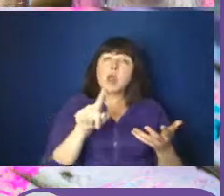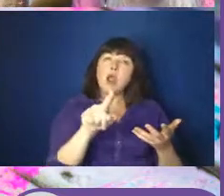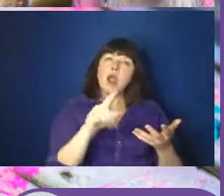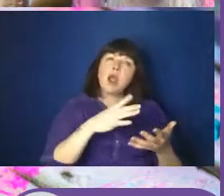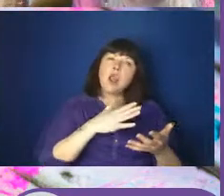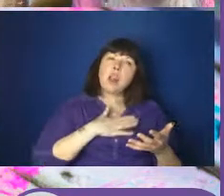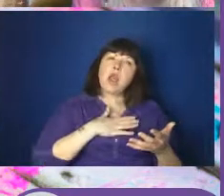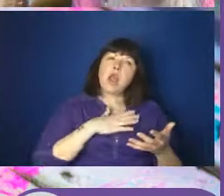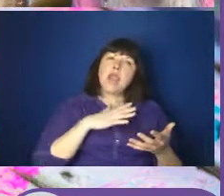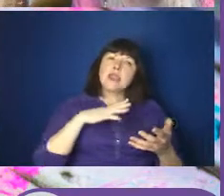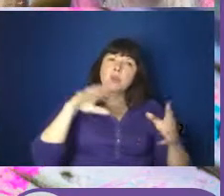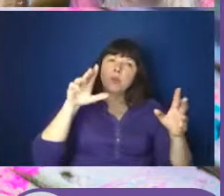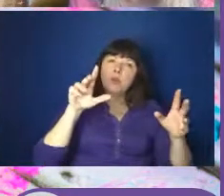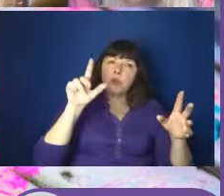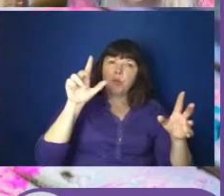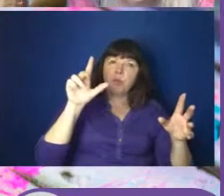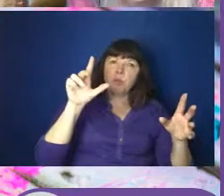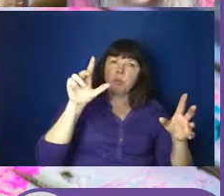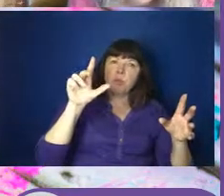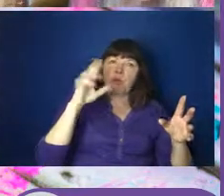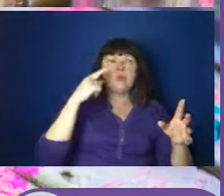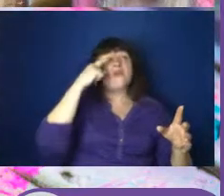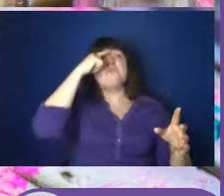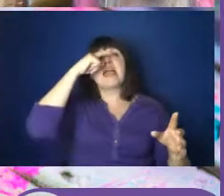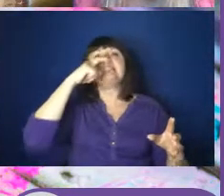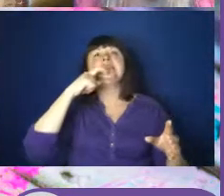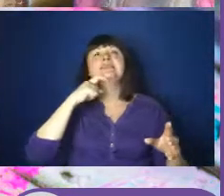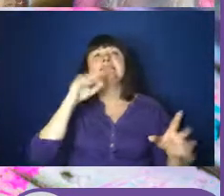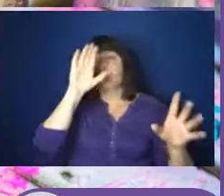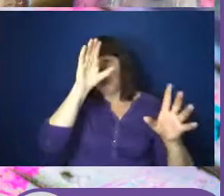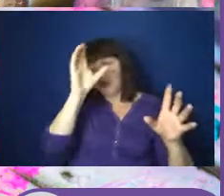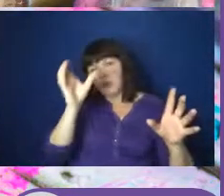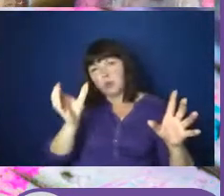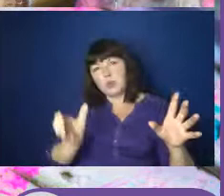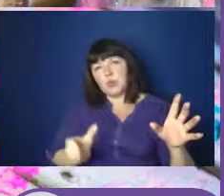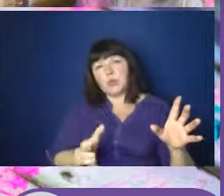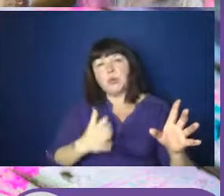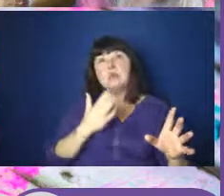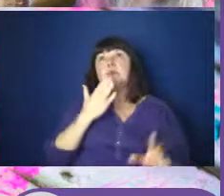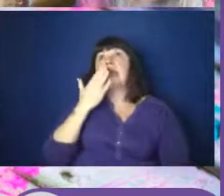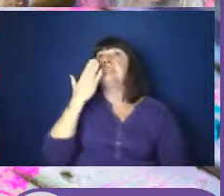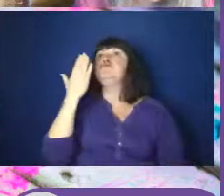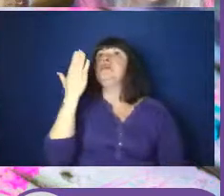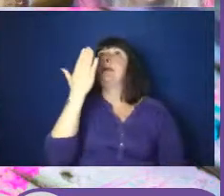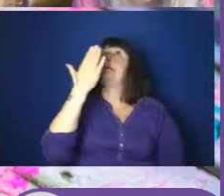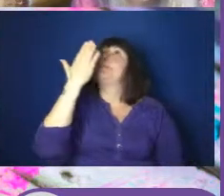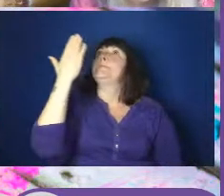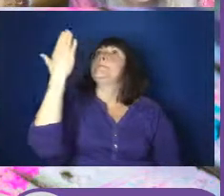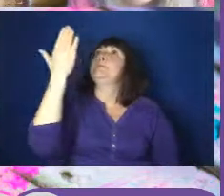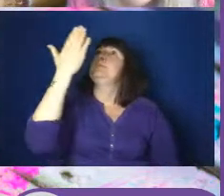I mean, I really relate to that, definitely. And pink backgrounds, really vibrant.